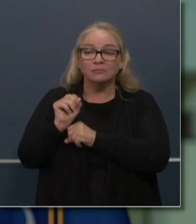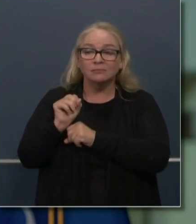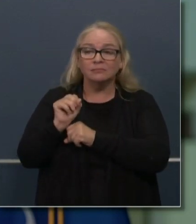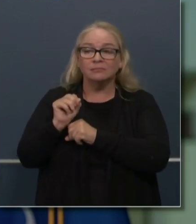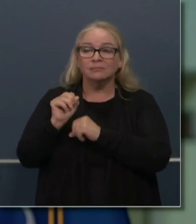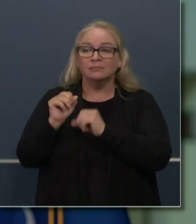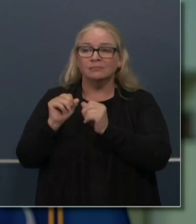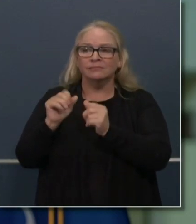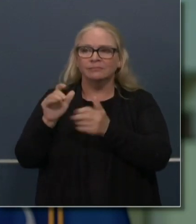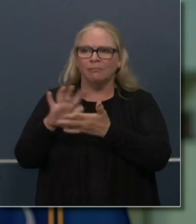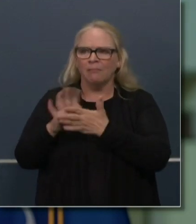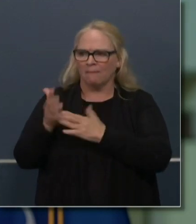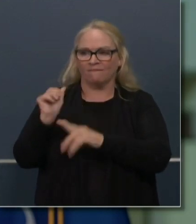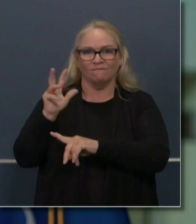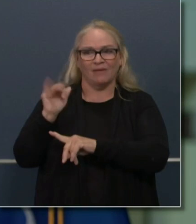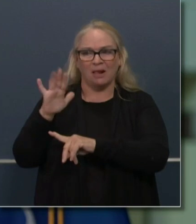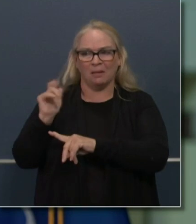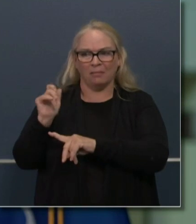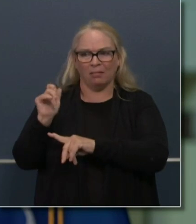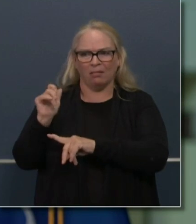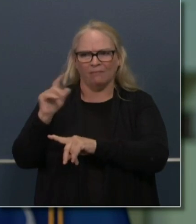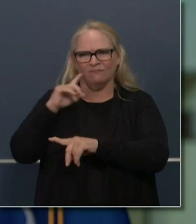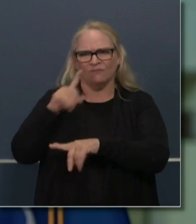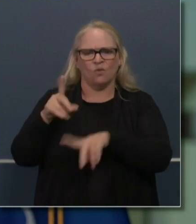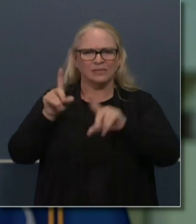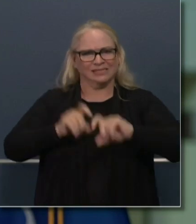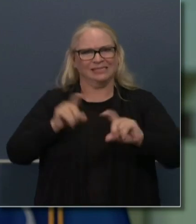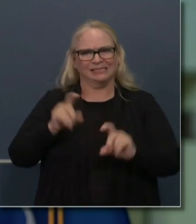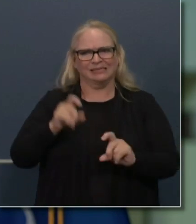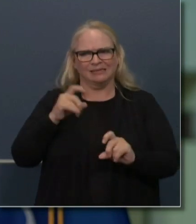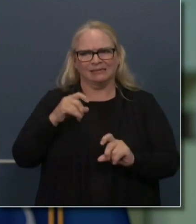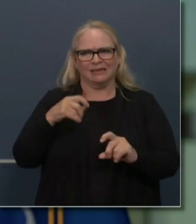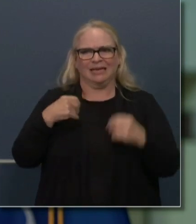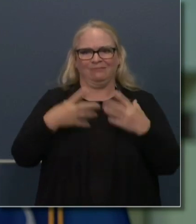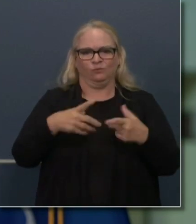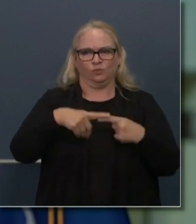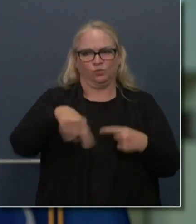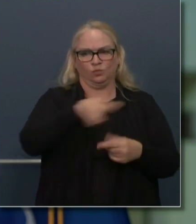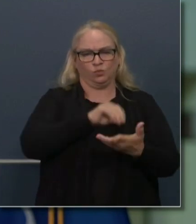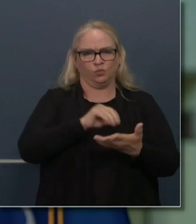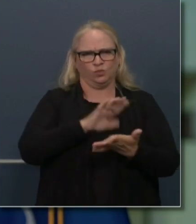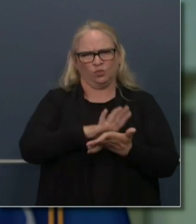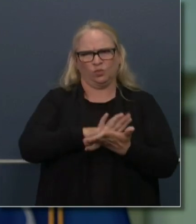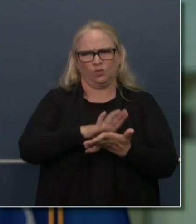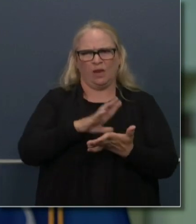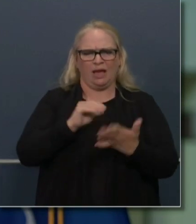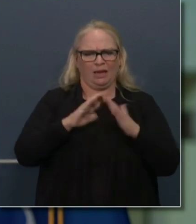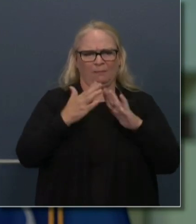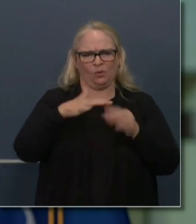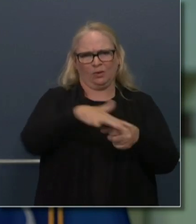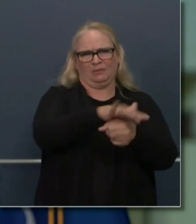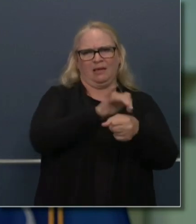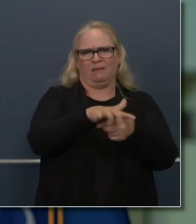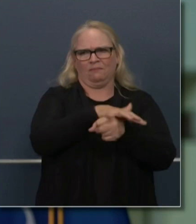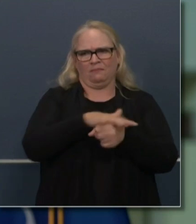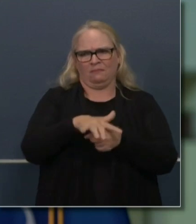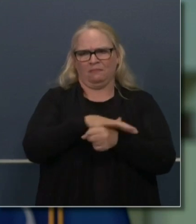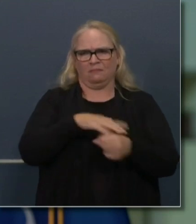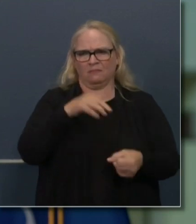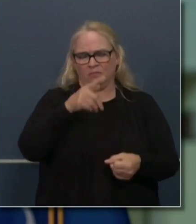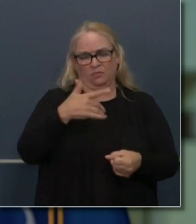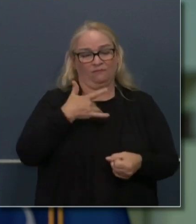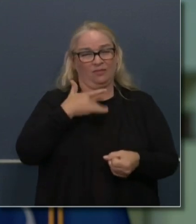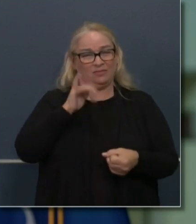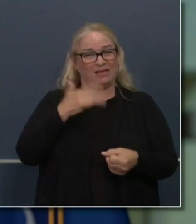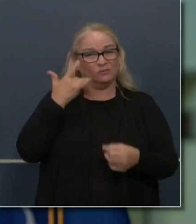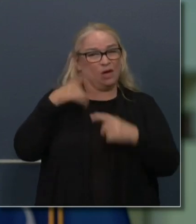of those tests coming through schools and in the community, but when will we actually see more of an availability of tests, not just of testing